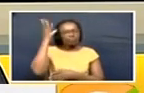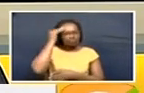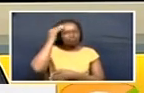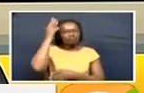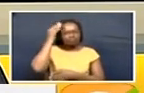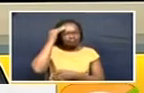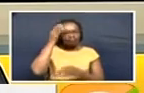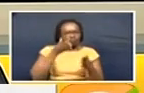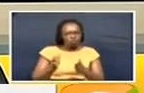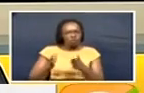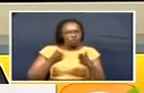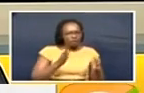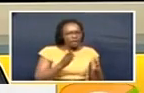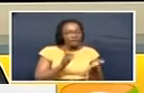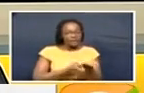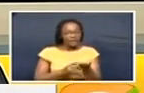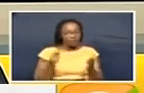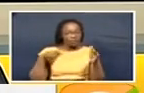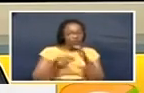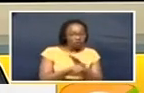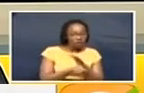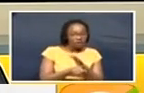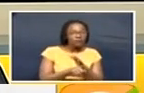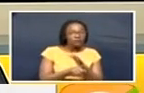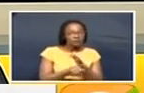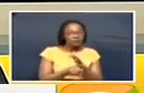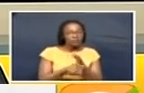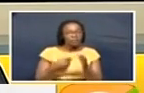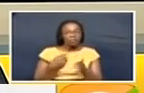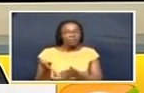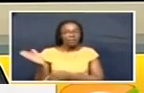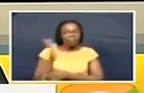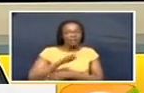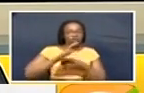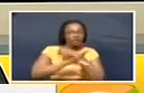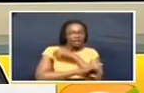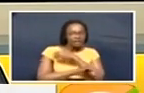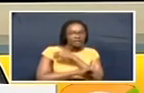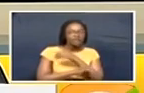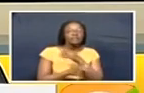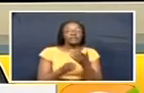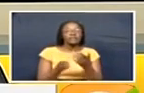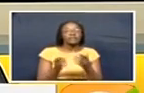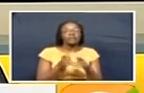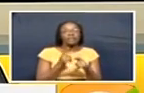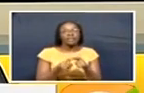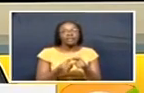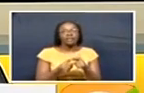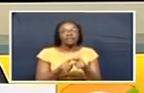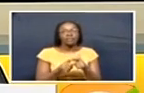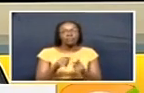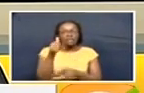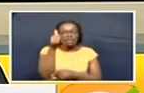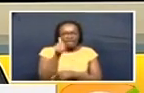ropes. I came in, actually coming back into the country after having been gone forever, so to speak, not ever having been